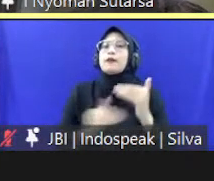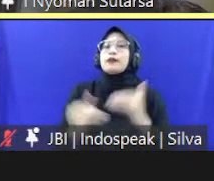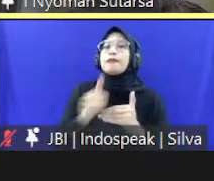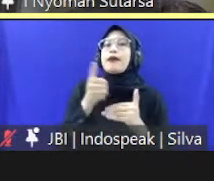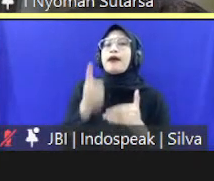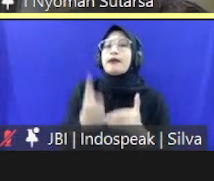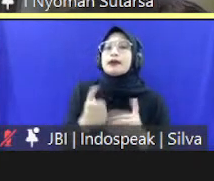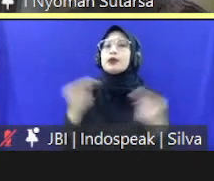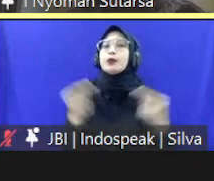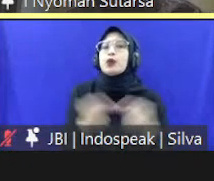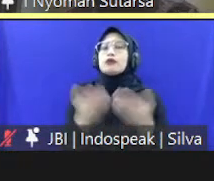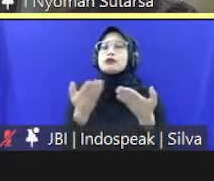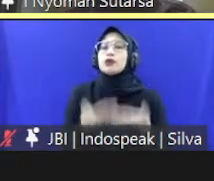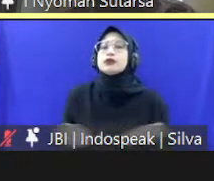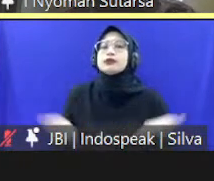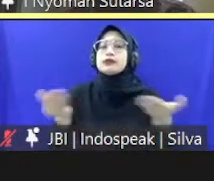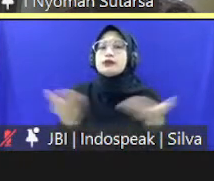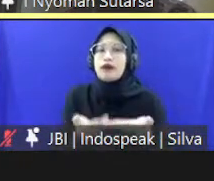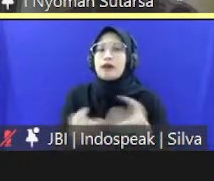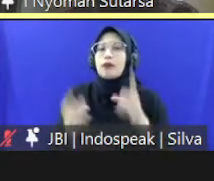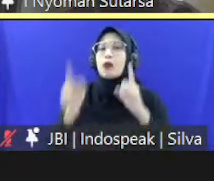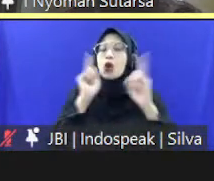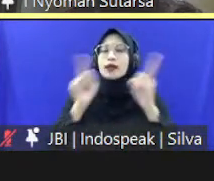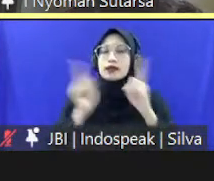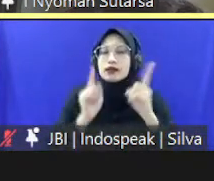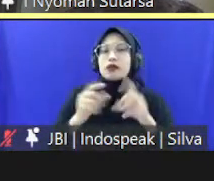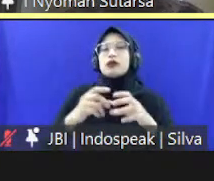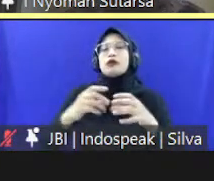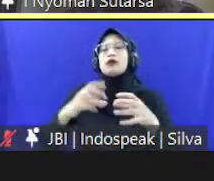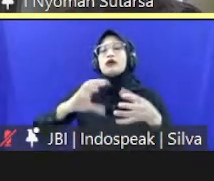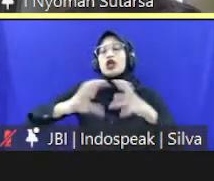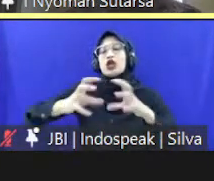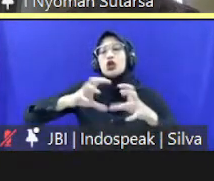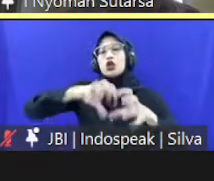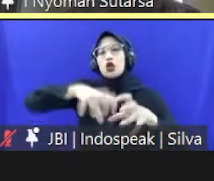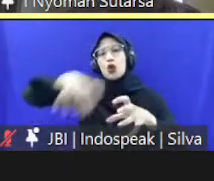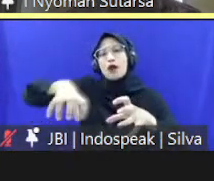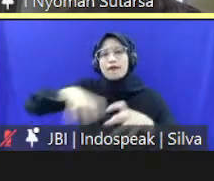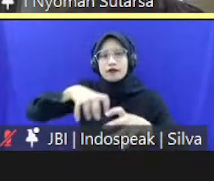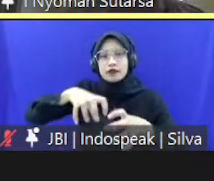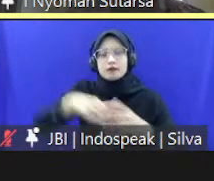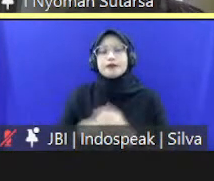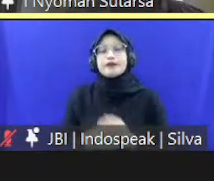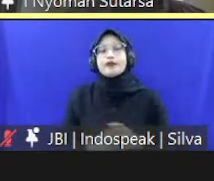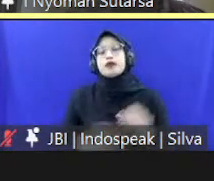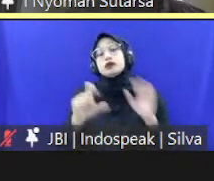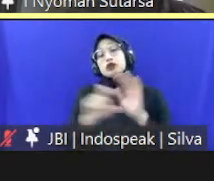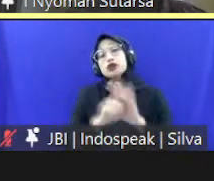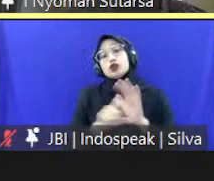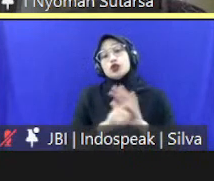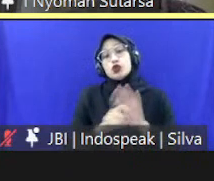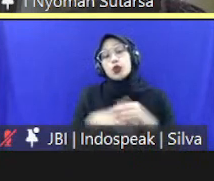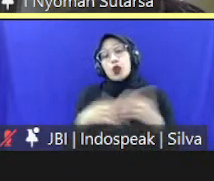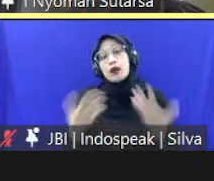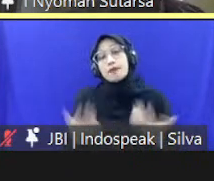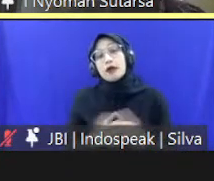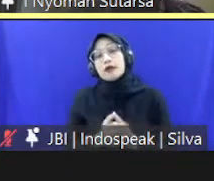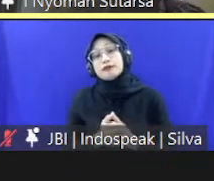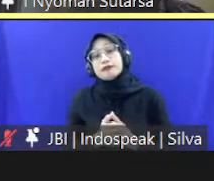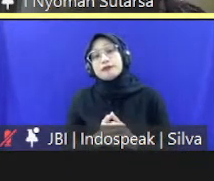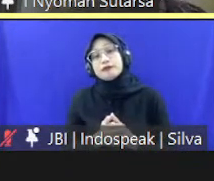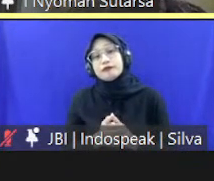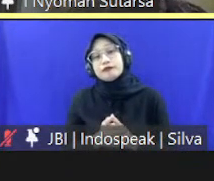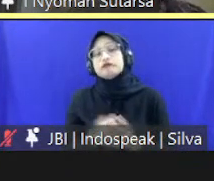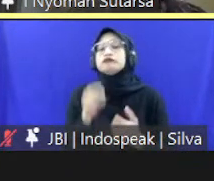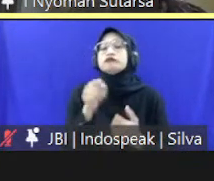political, geographical, and economic location in comparison to Asana. For example, the availability of joined-up and transgender-friendly health